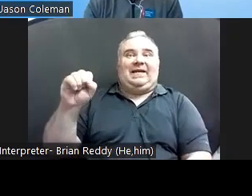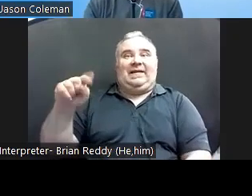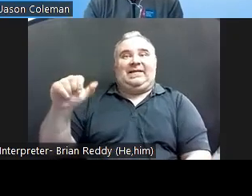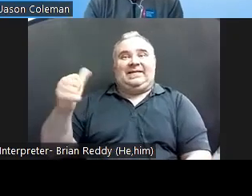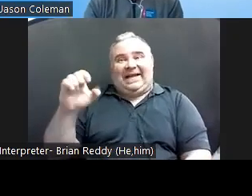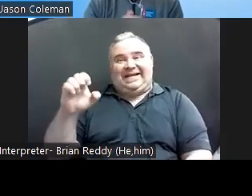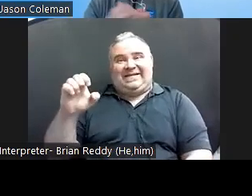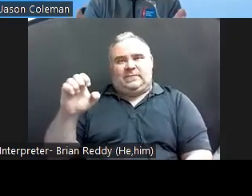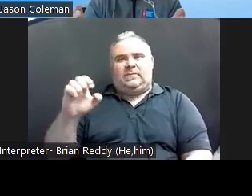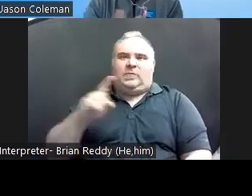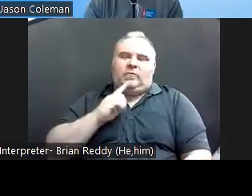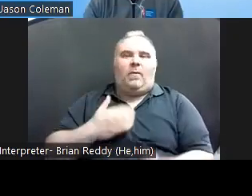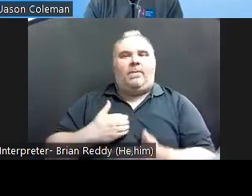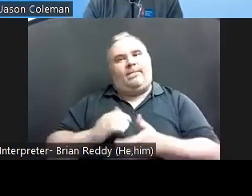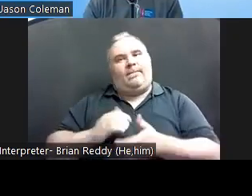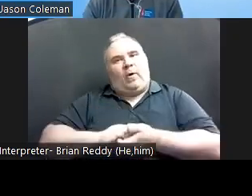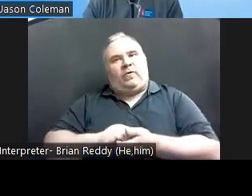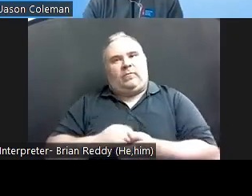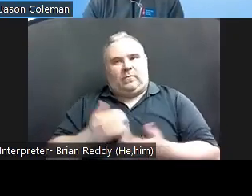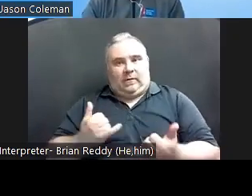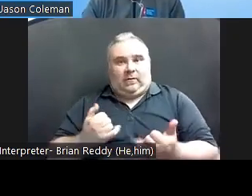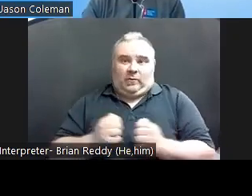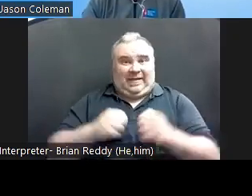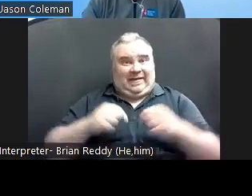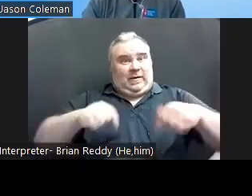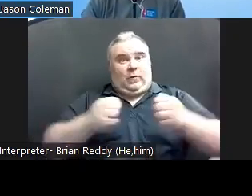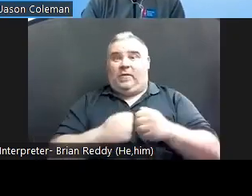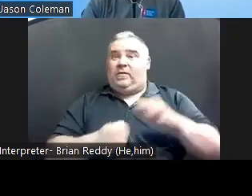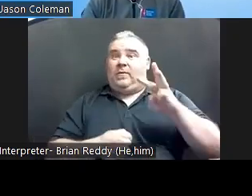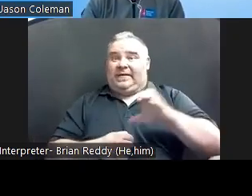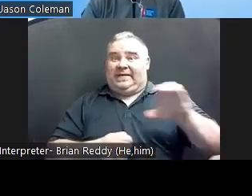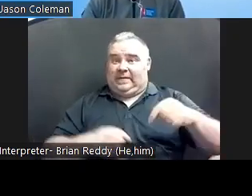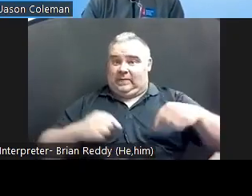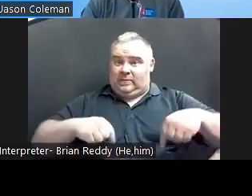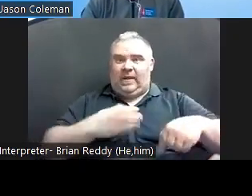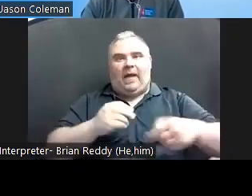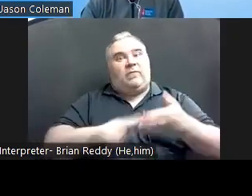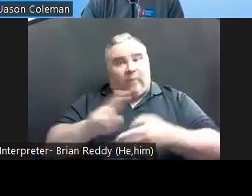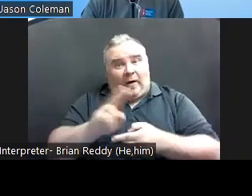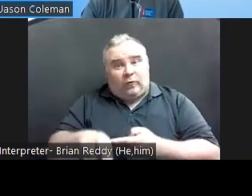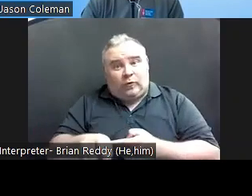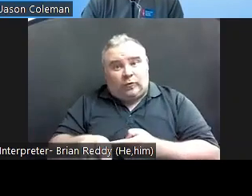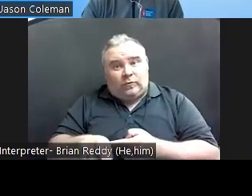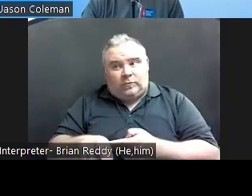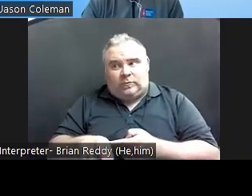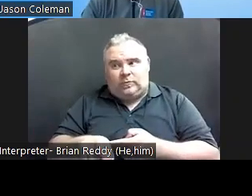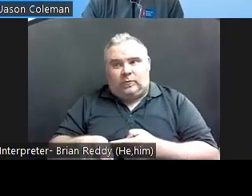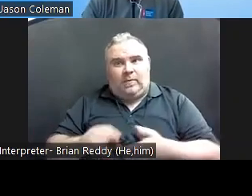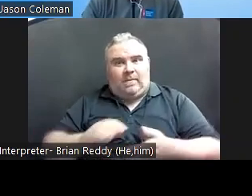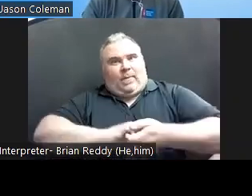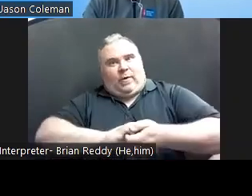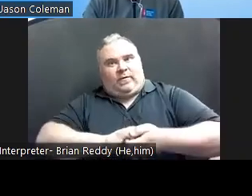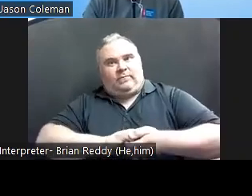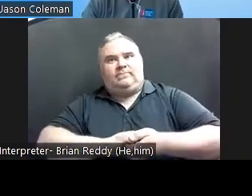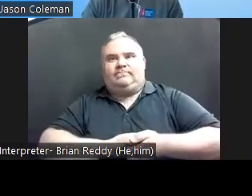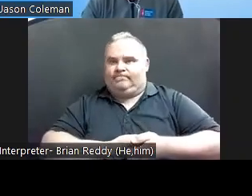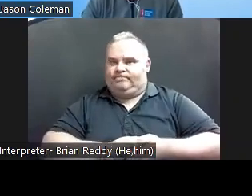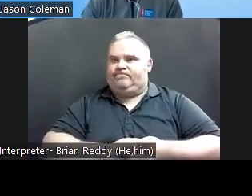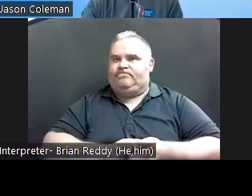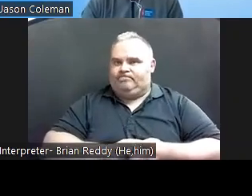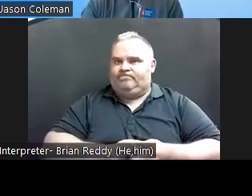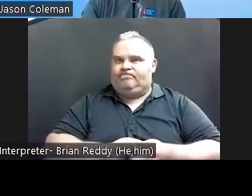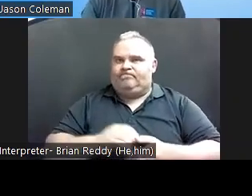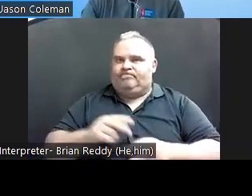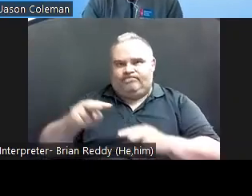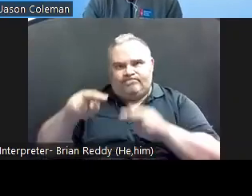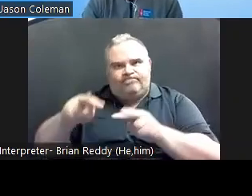know, partnerships like we have with Wilmot and the University of Rochester Medical Center are looking very strongly towards these